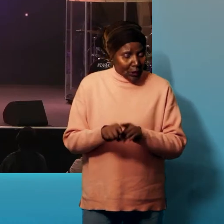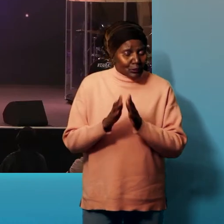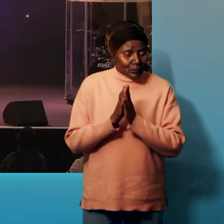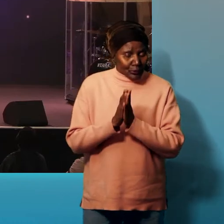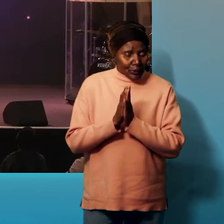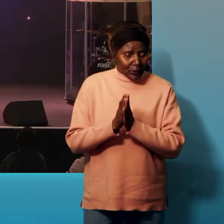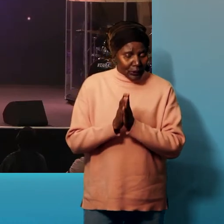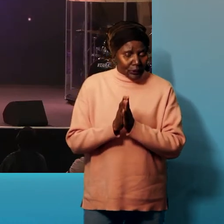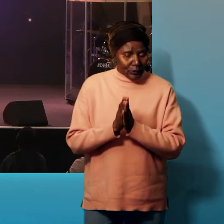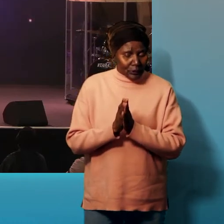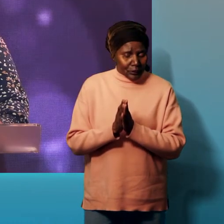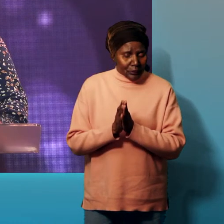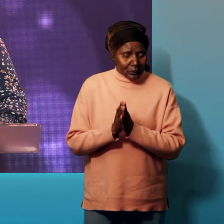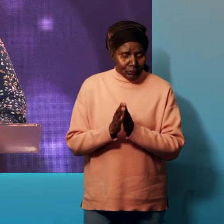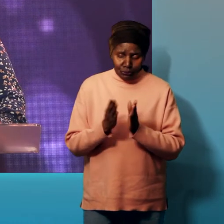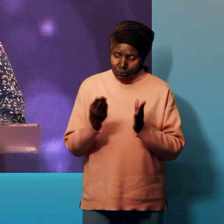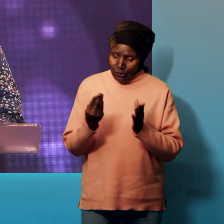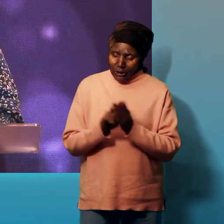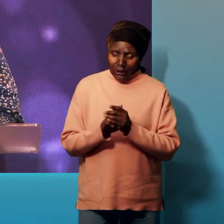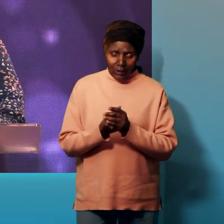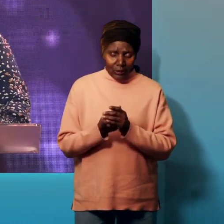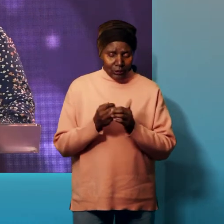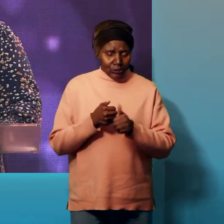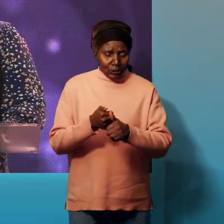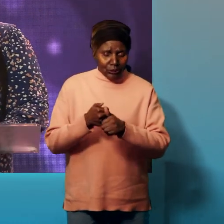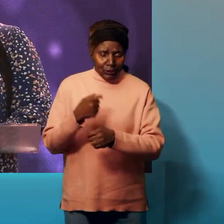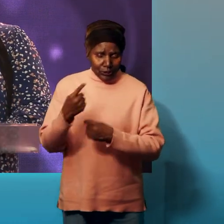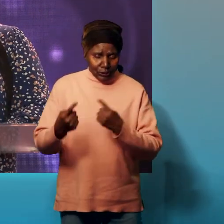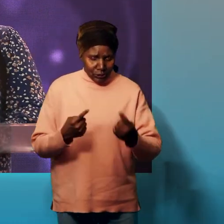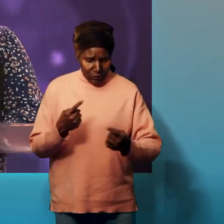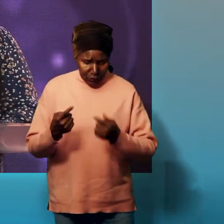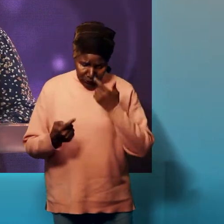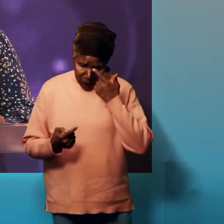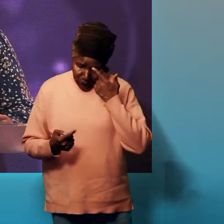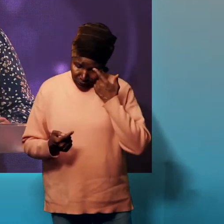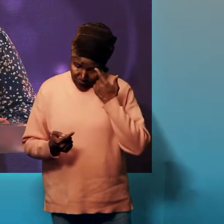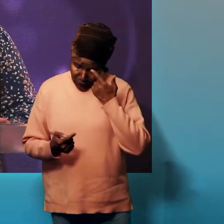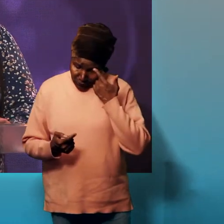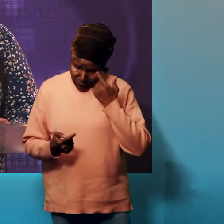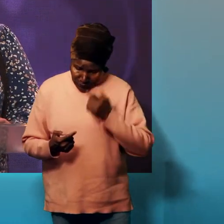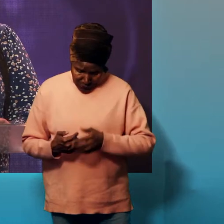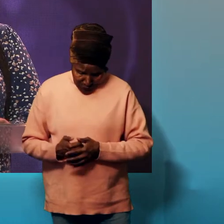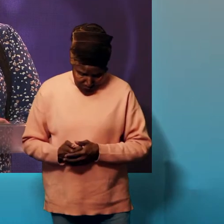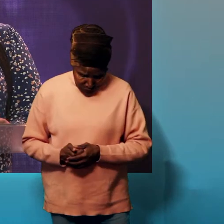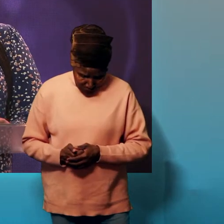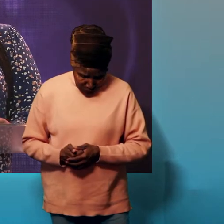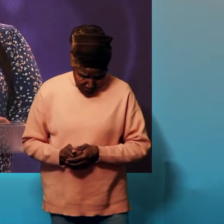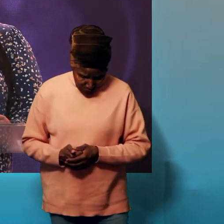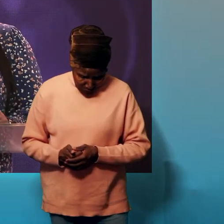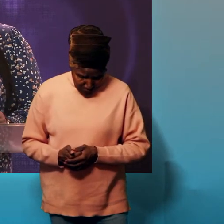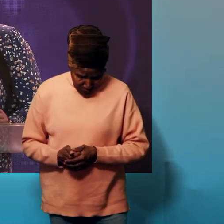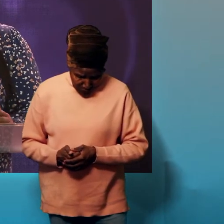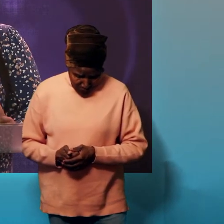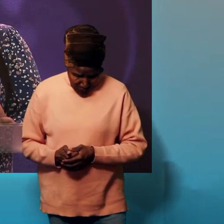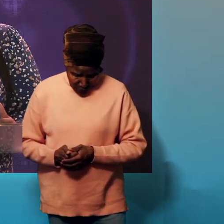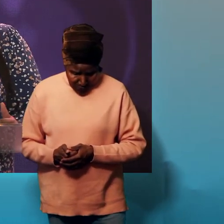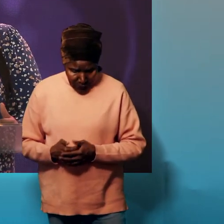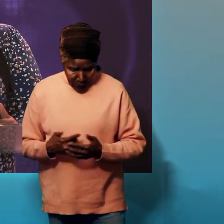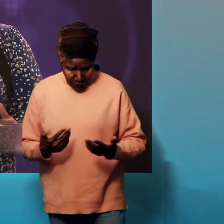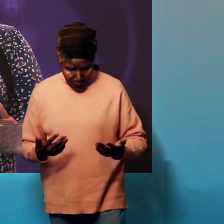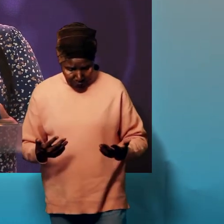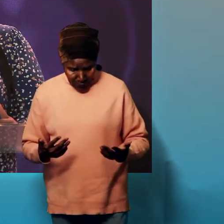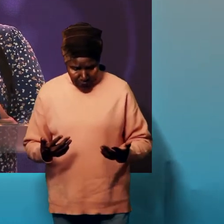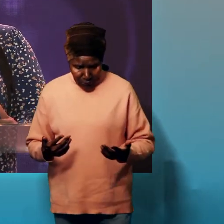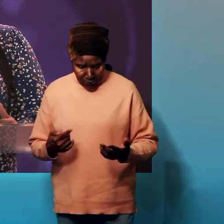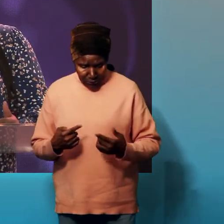the way of standing together, in the way of standing with each other. So I brought this